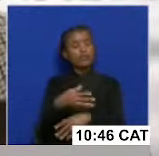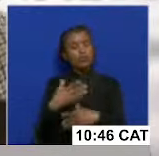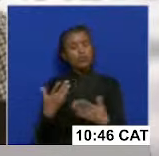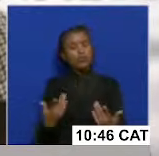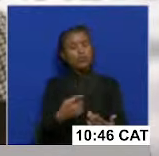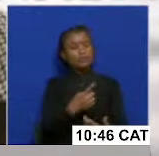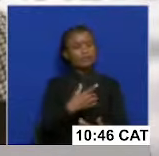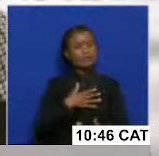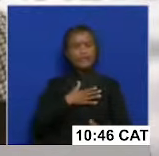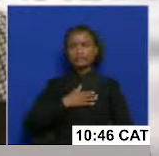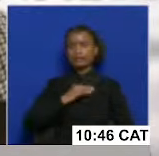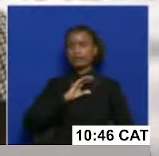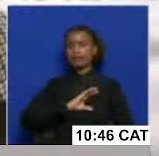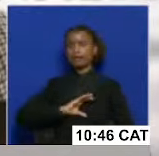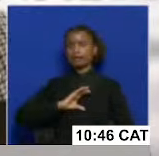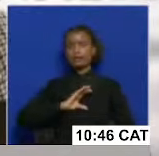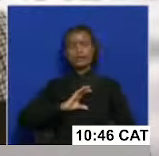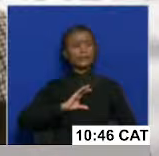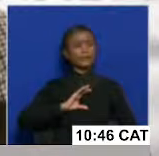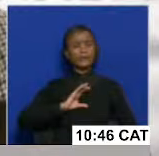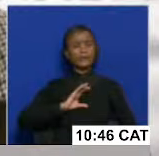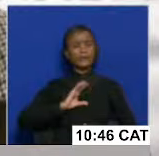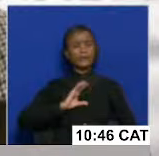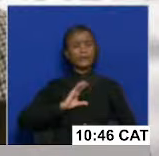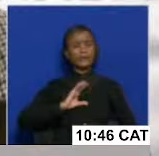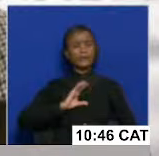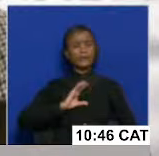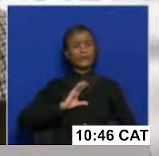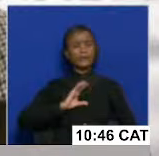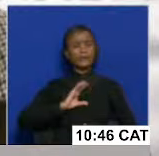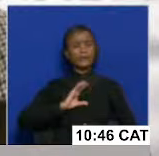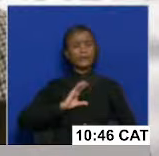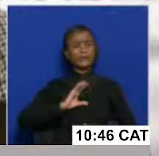police officers confiscating the stones? What was the aim?